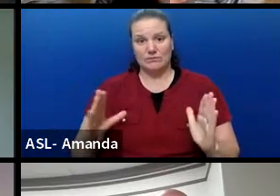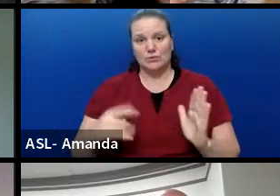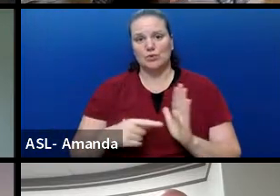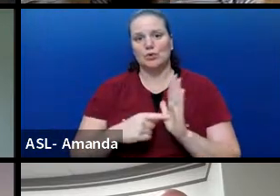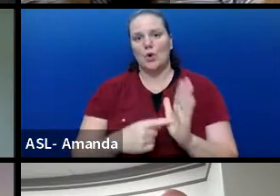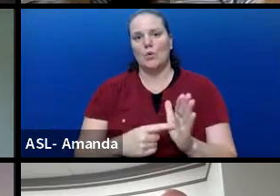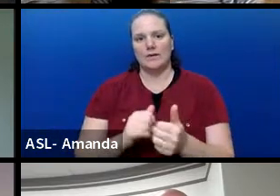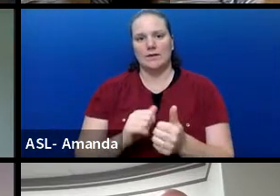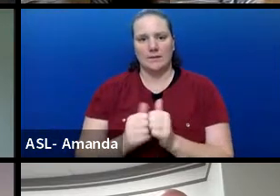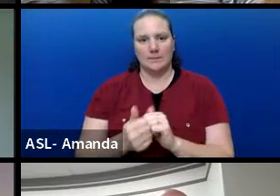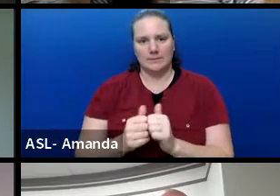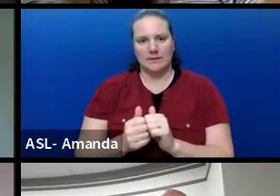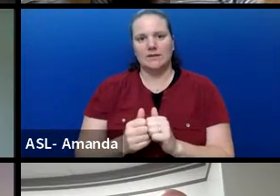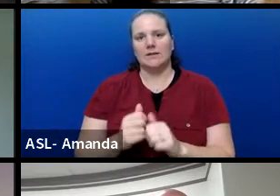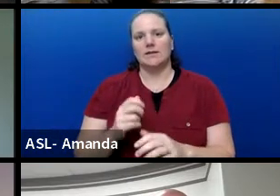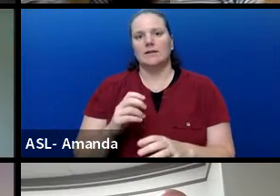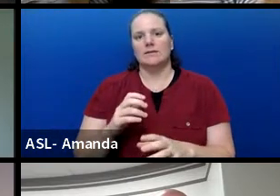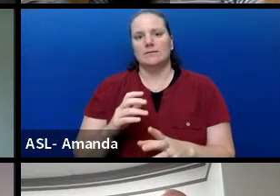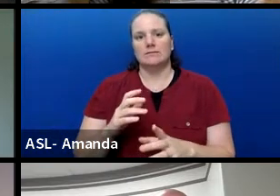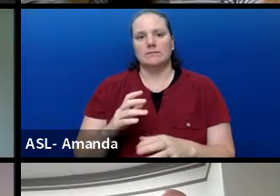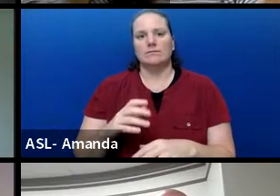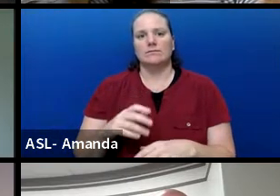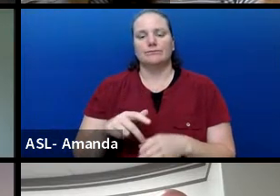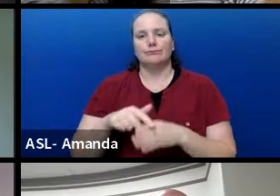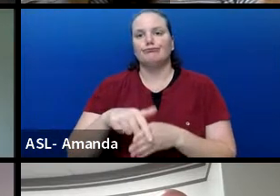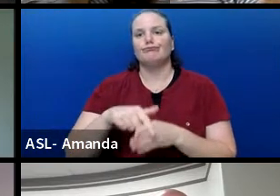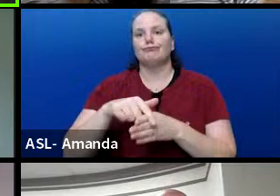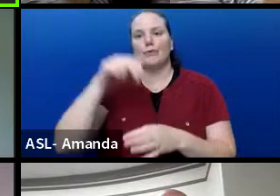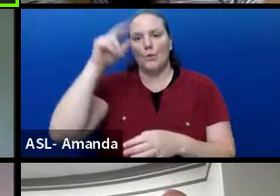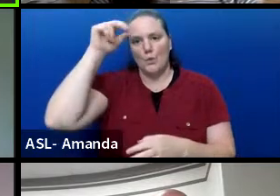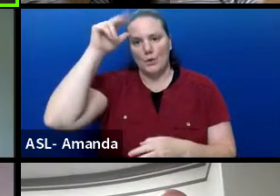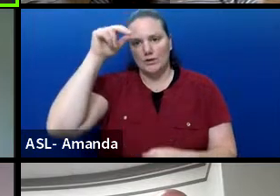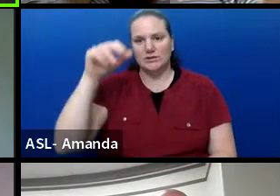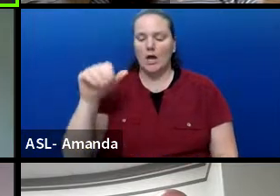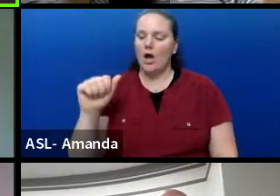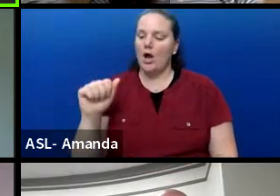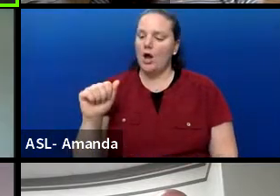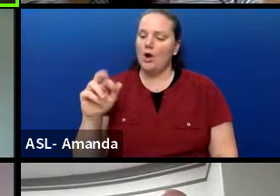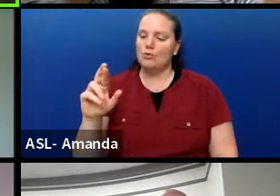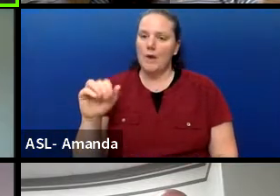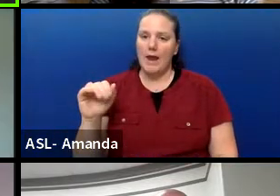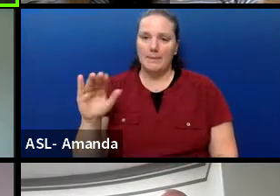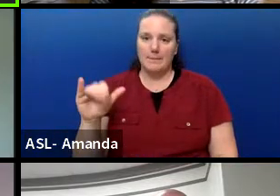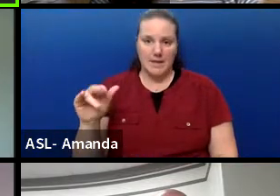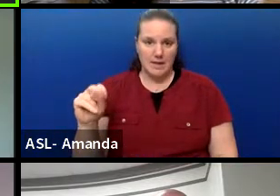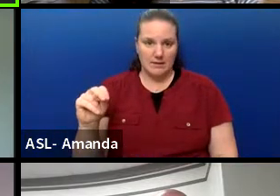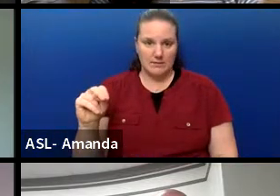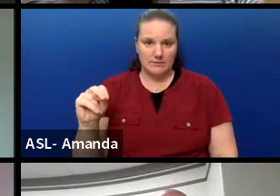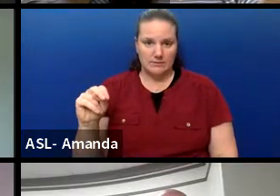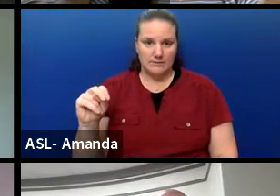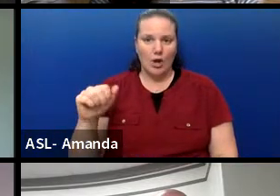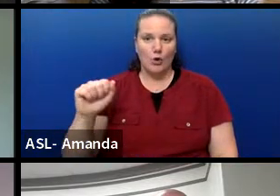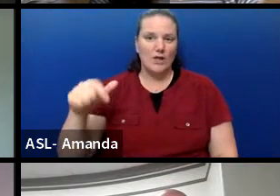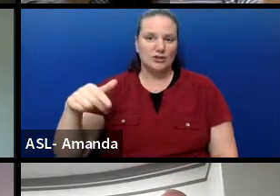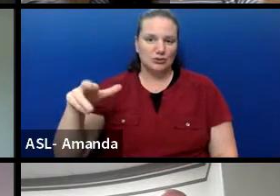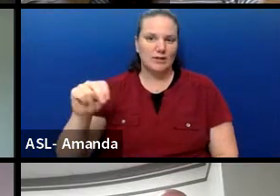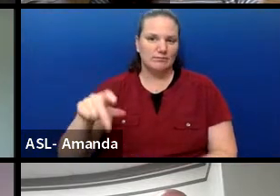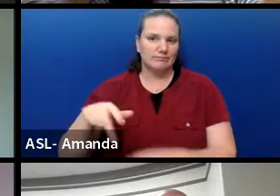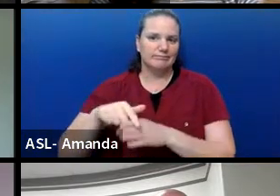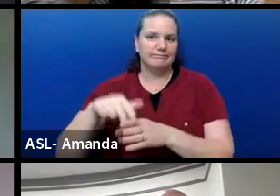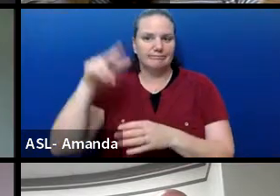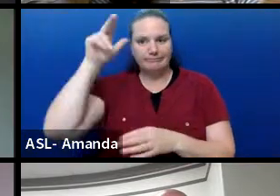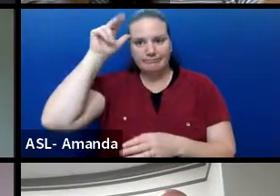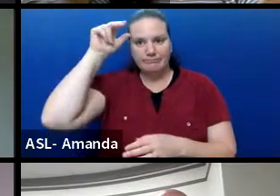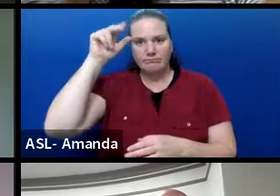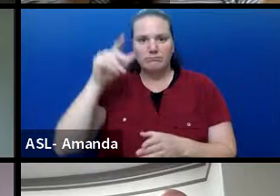and competing on Arabian horses. Wow. But I would opt at my age now to compete